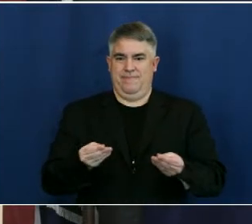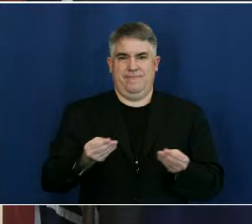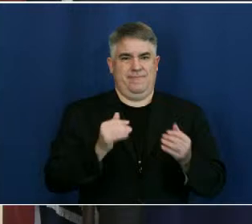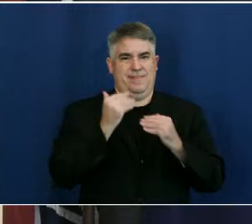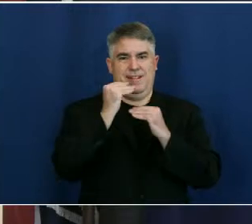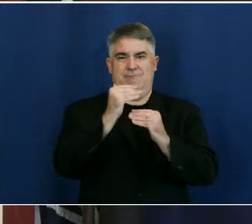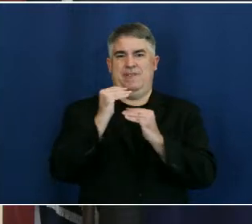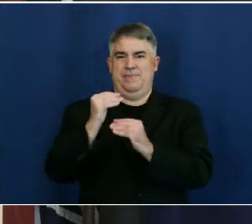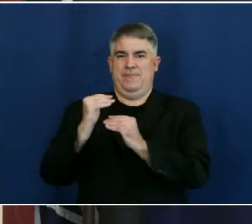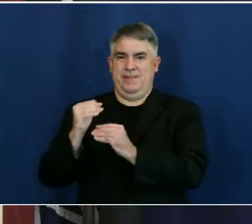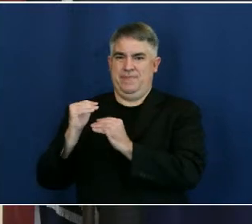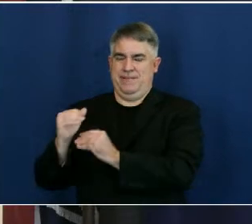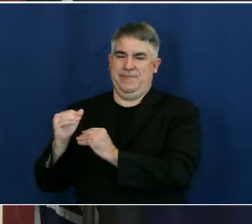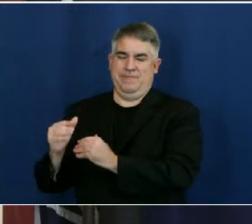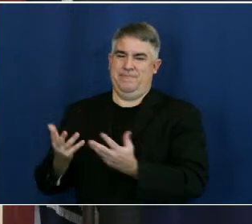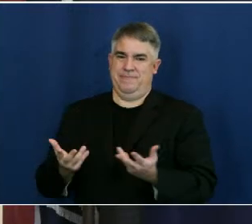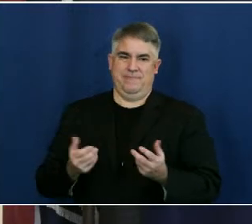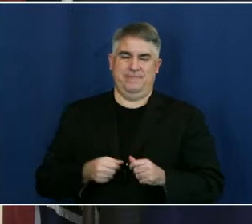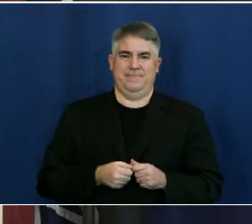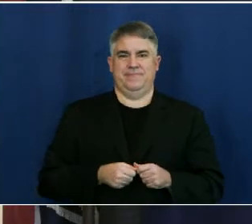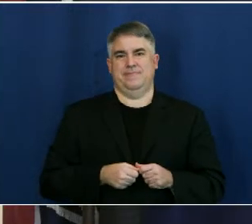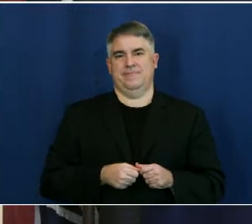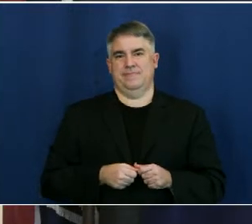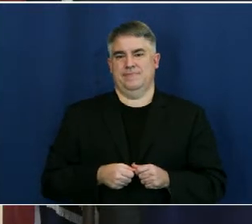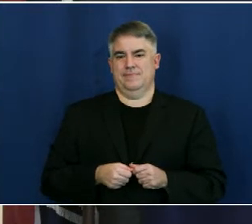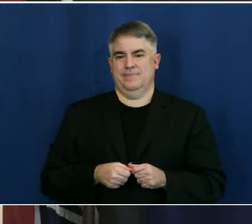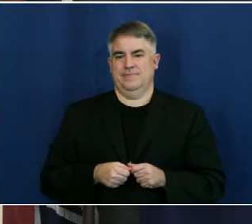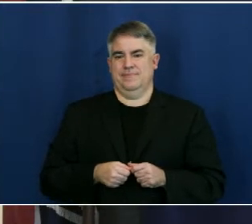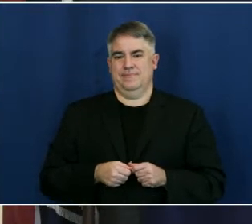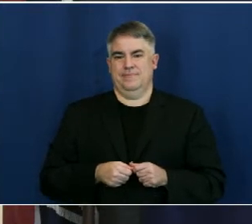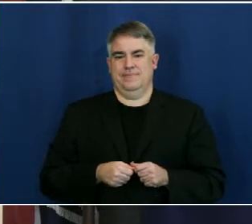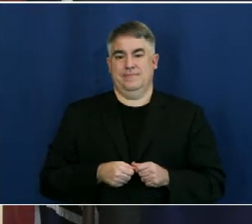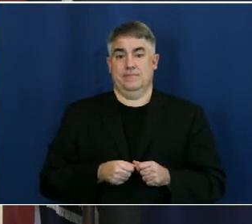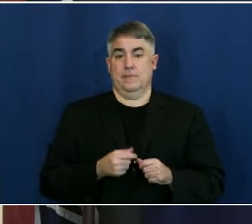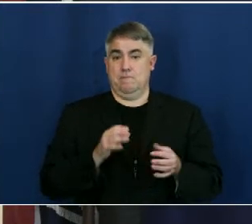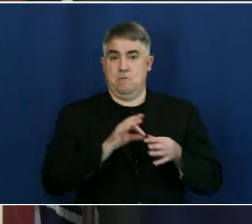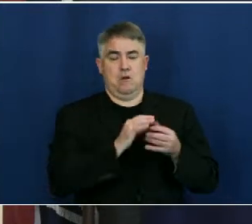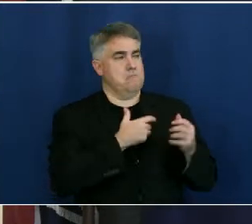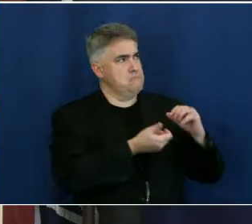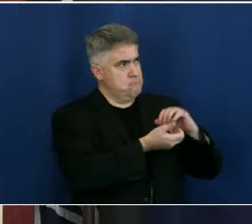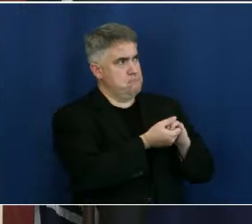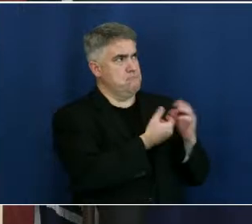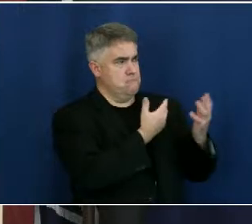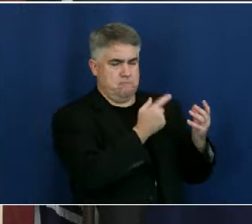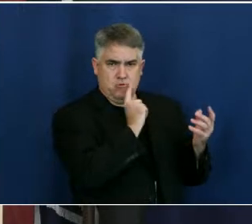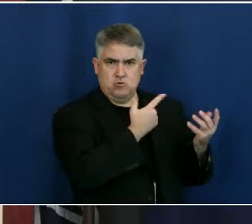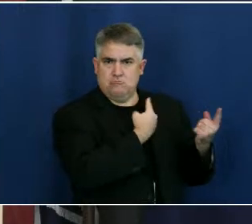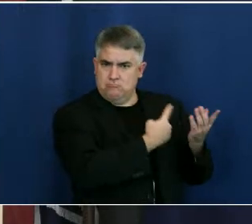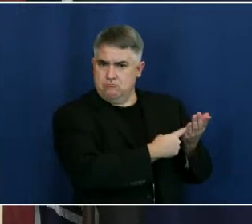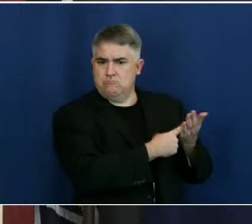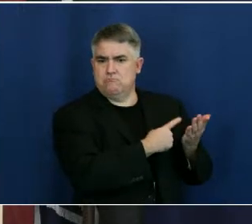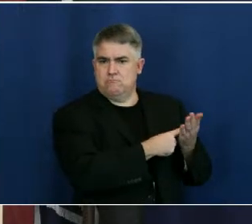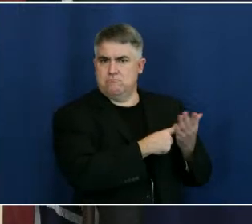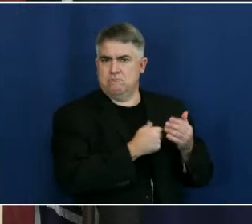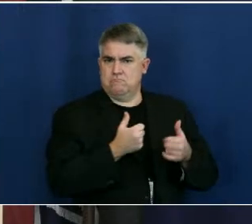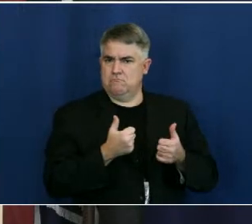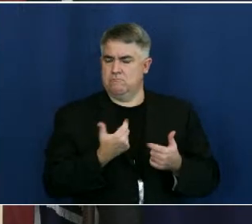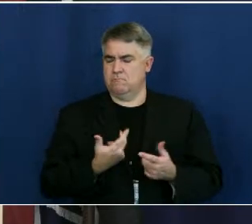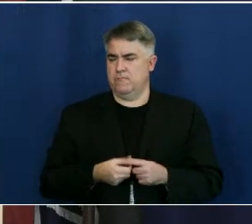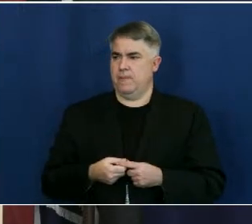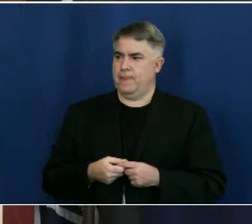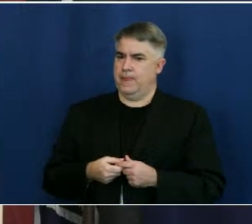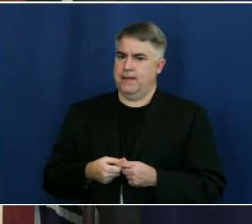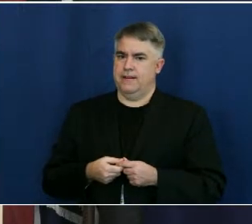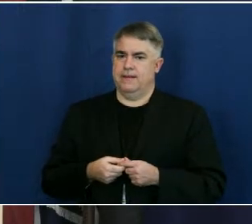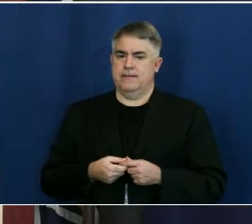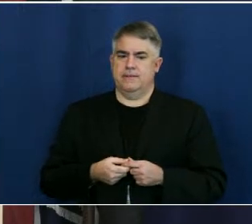issues. But we have a direct line to be engaged and be involved there, and I think our concerns will certainly be considered, and